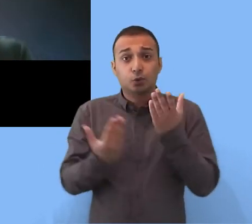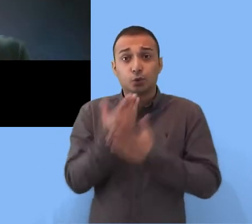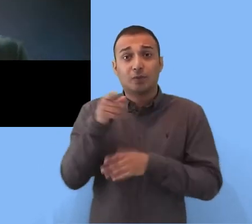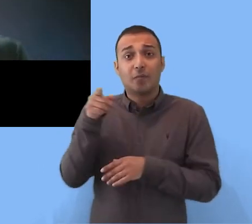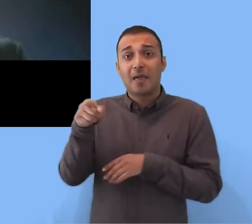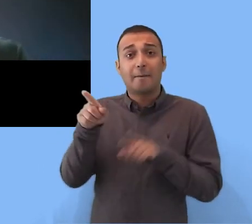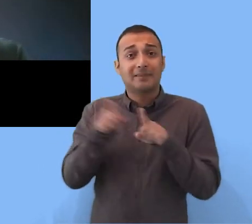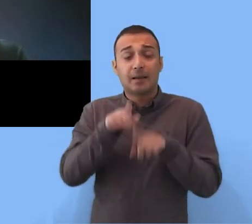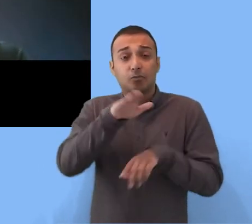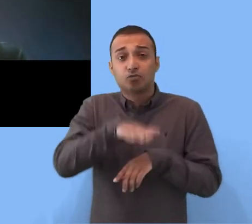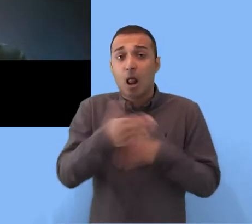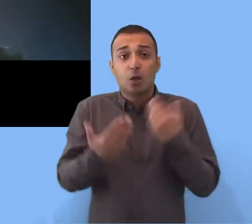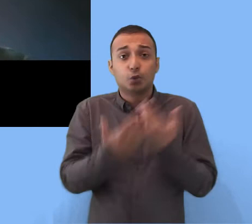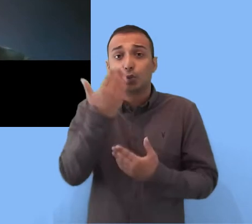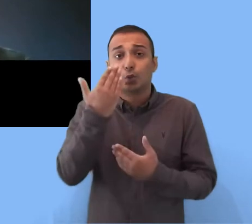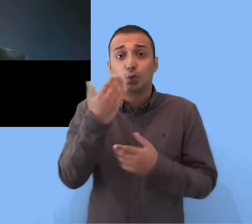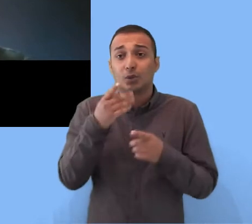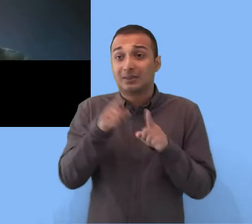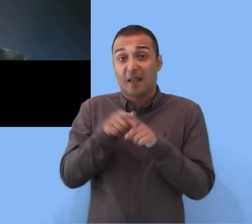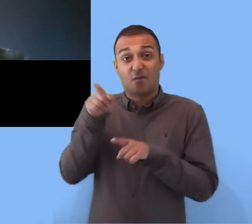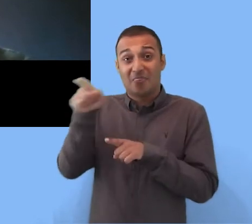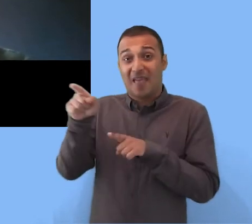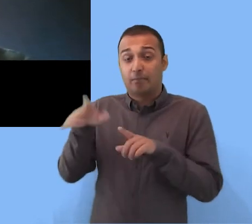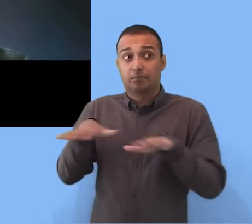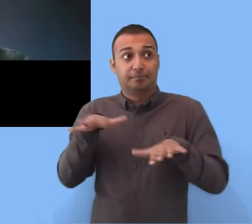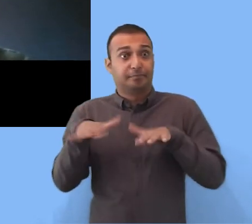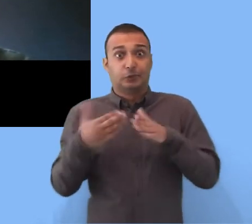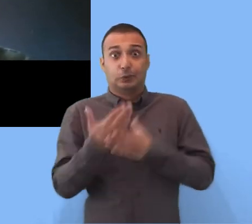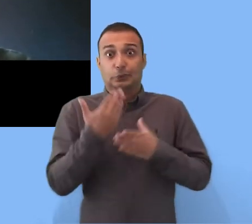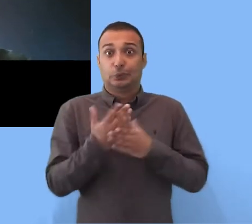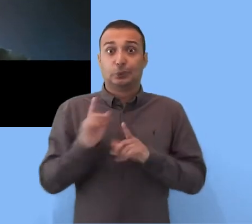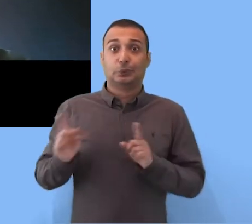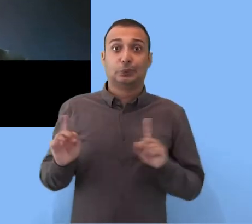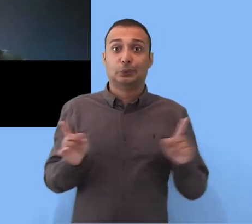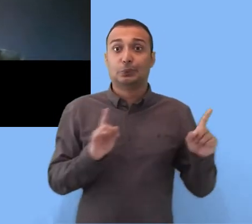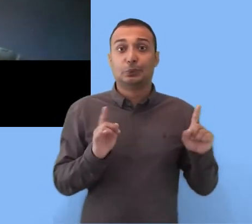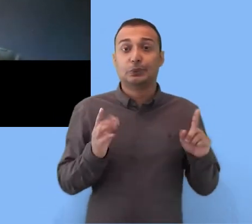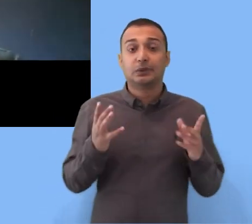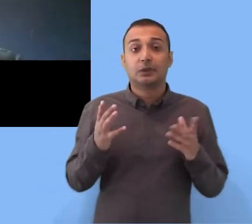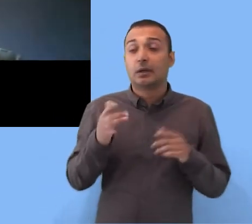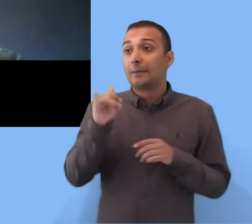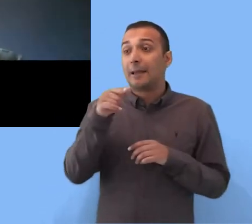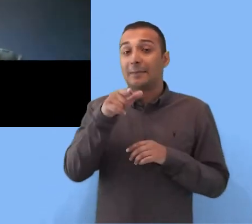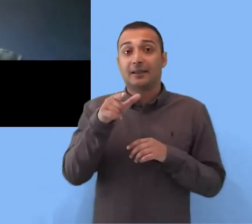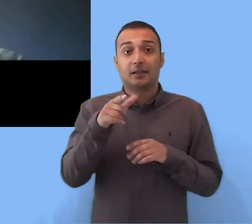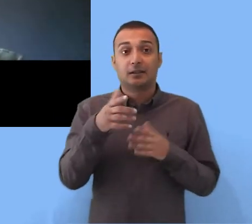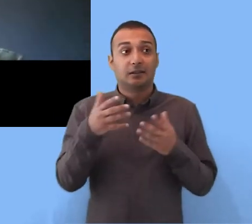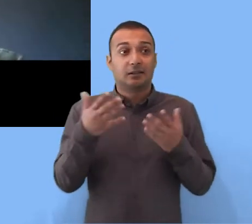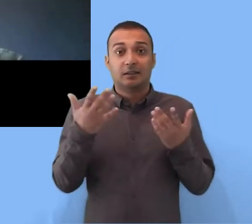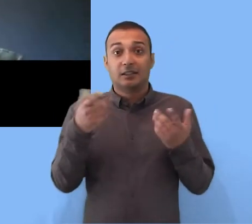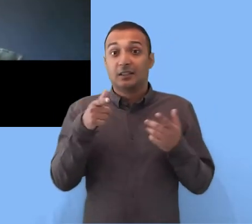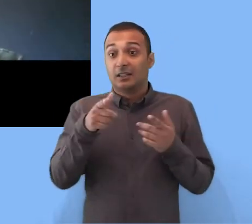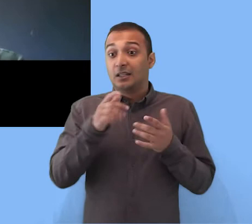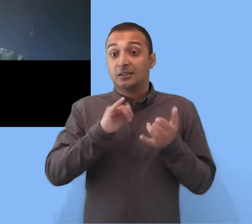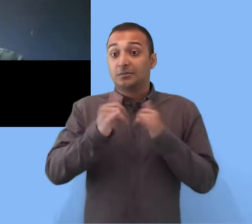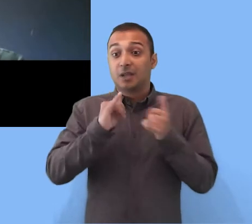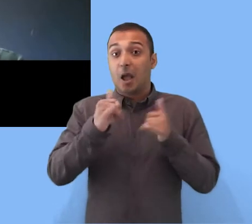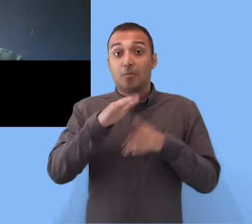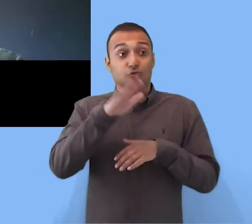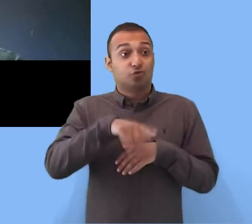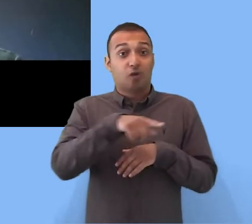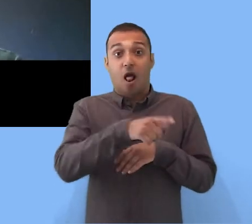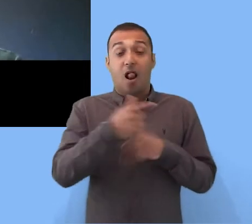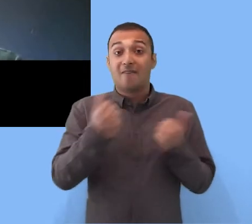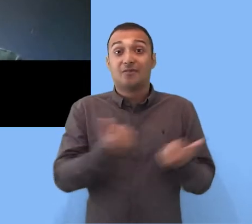And sometimes it can be annoying when a parent's hanging around outside the classroom and they're setting off their child. These times their child's settled. The